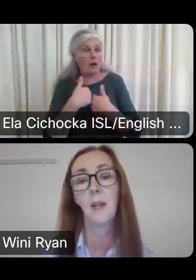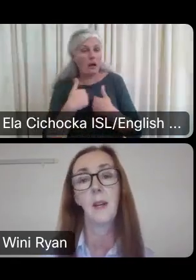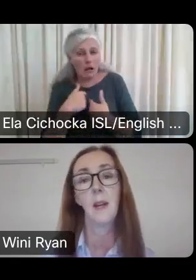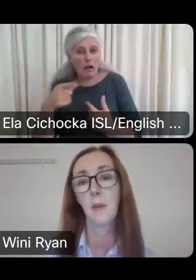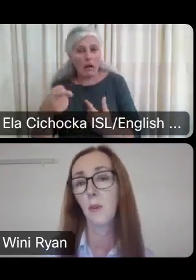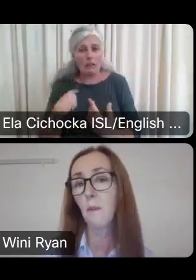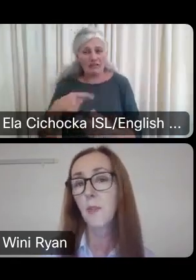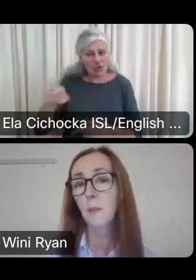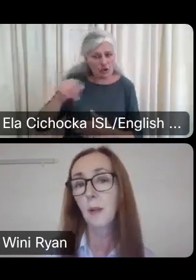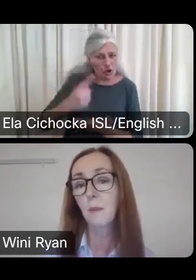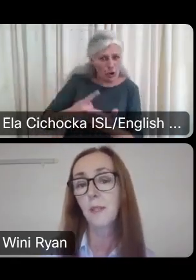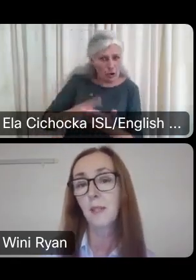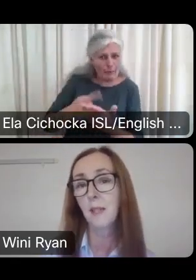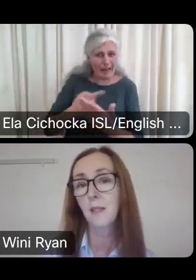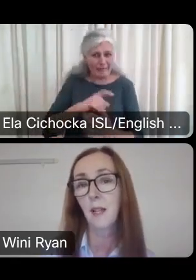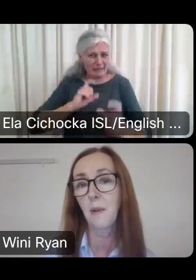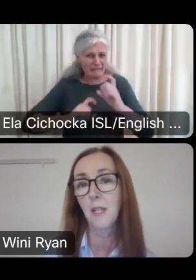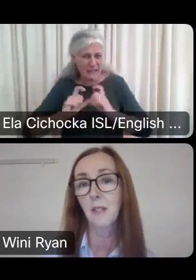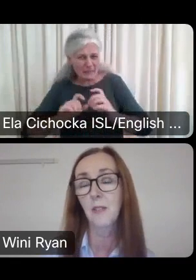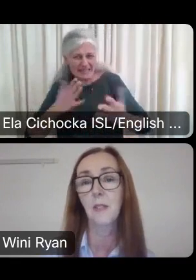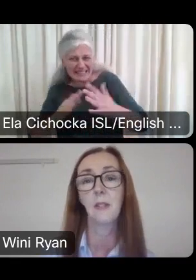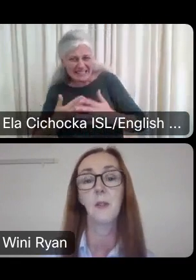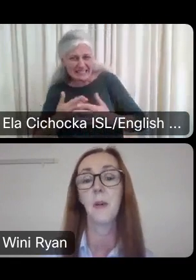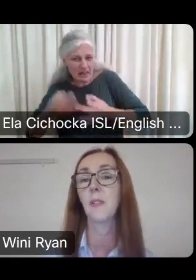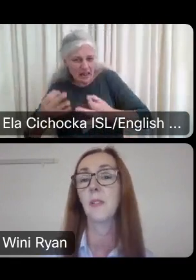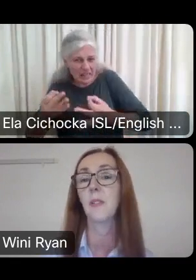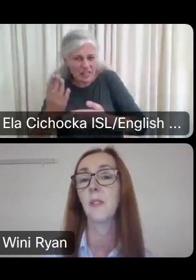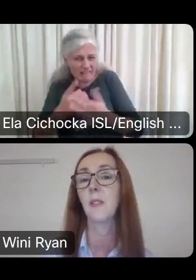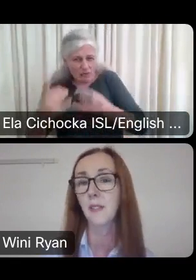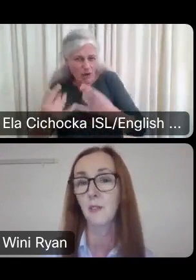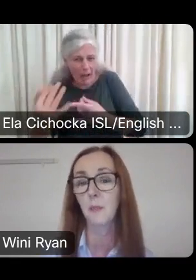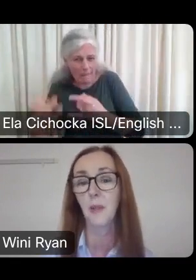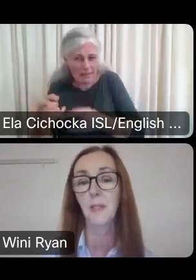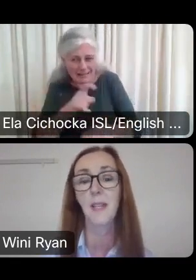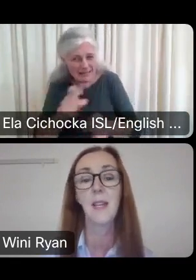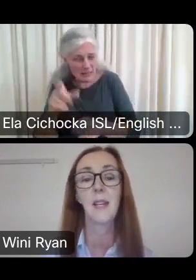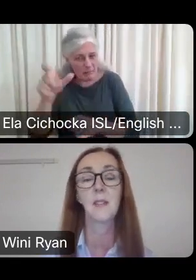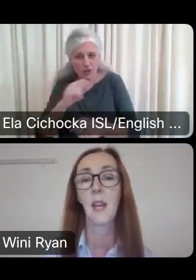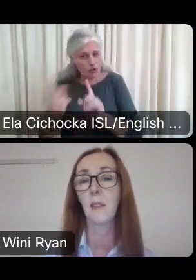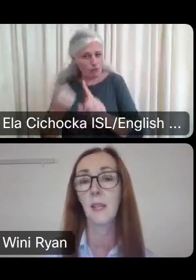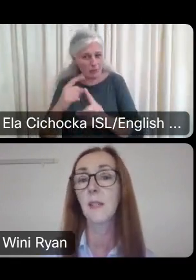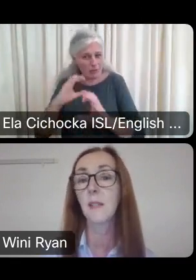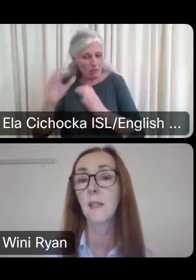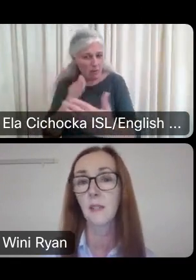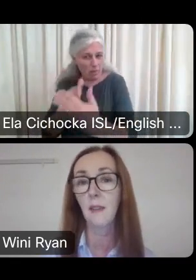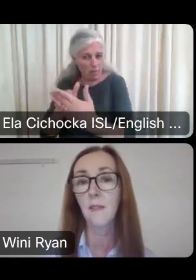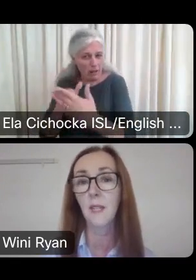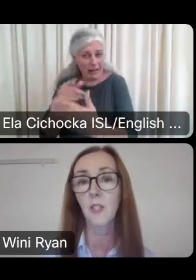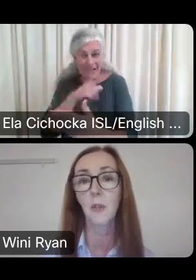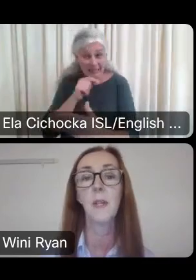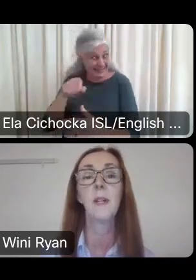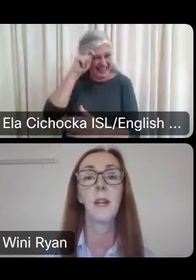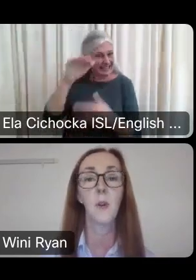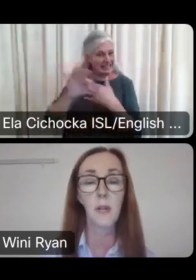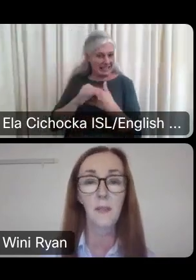labour. I'm uncomfortable with these late decelerations. And if the person still isn't responding, you say, I think this is a safety